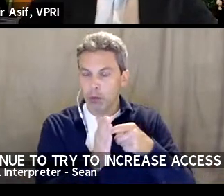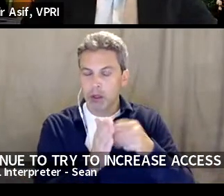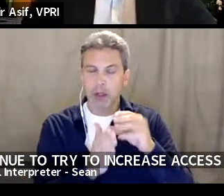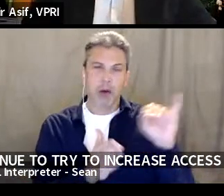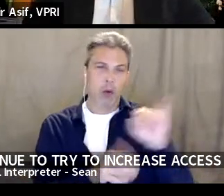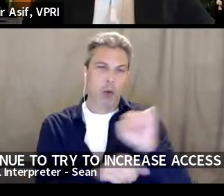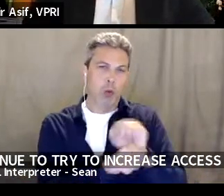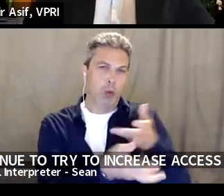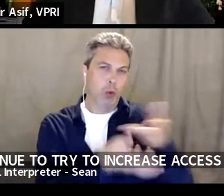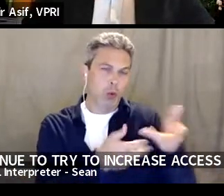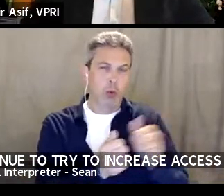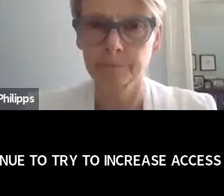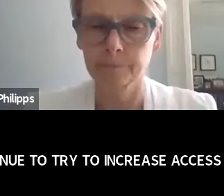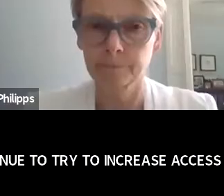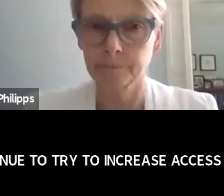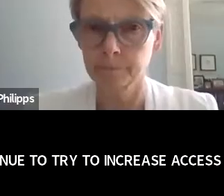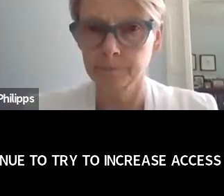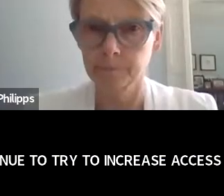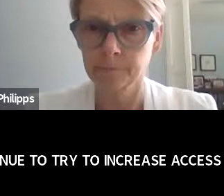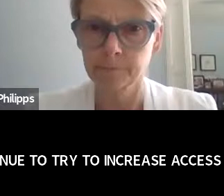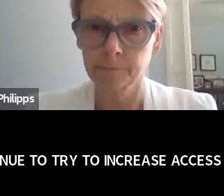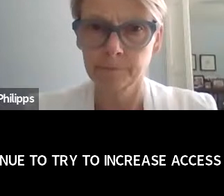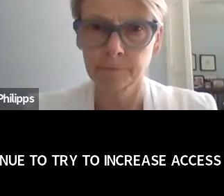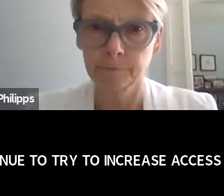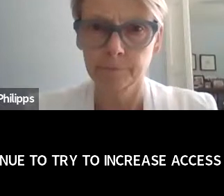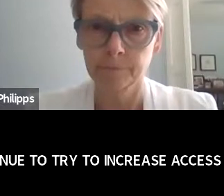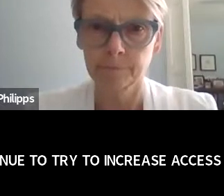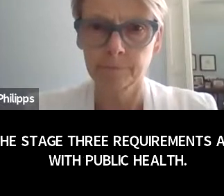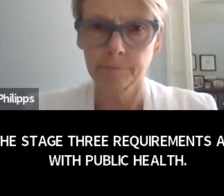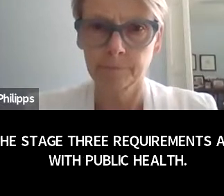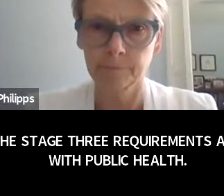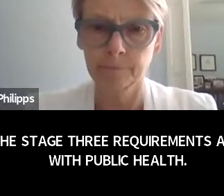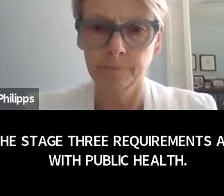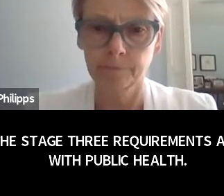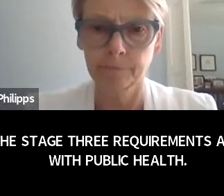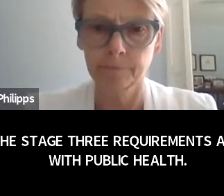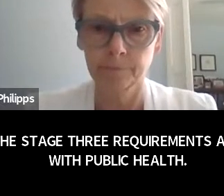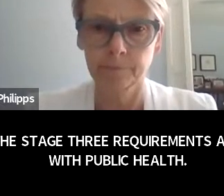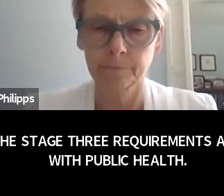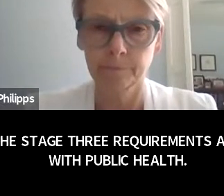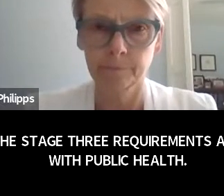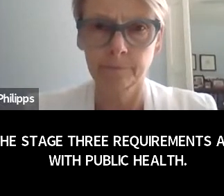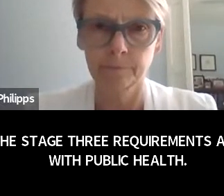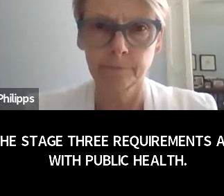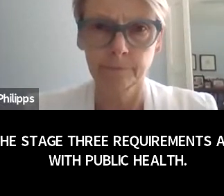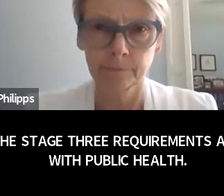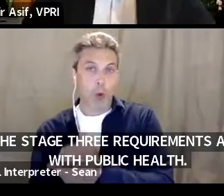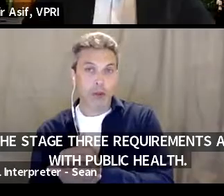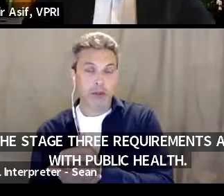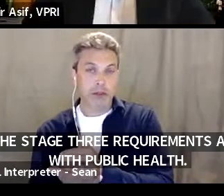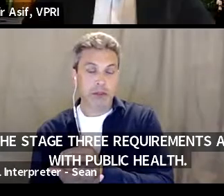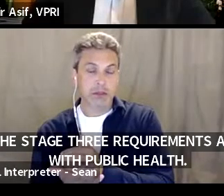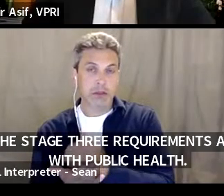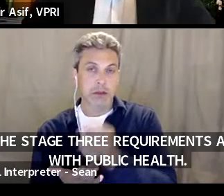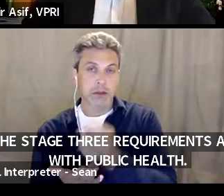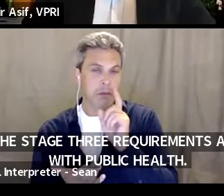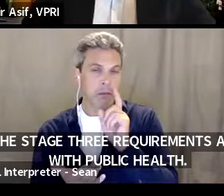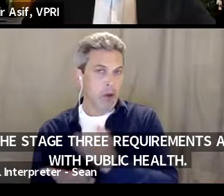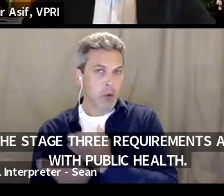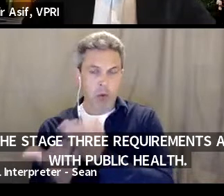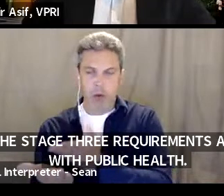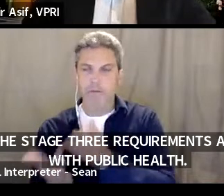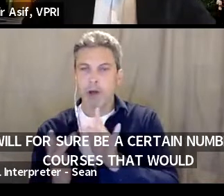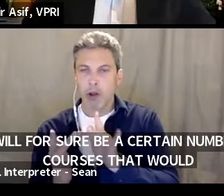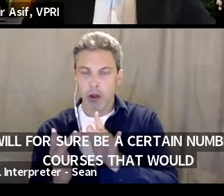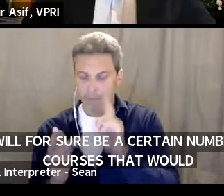so there will for sure be a certain number of select courses that would need to be offered online for